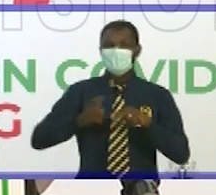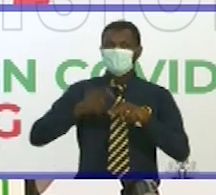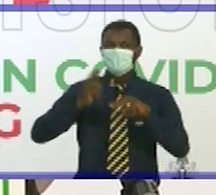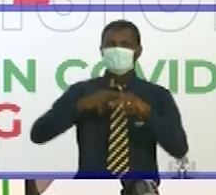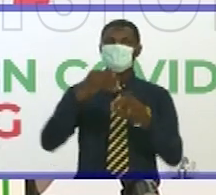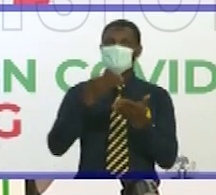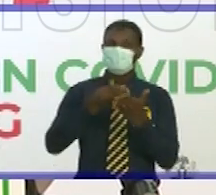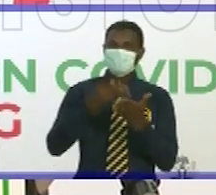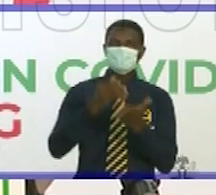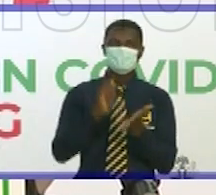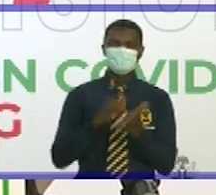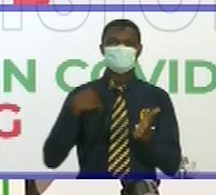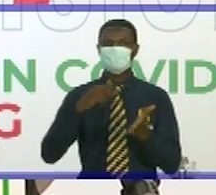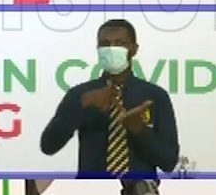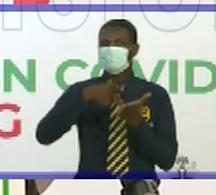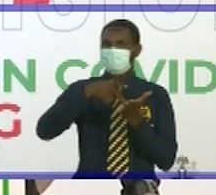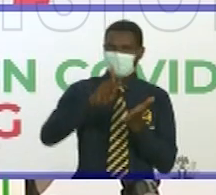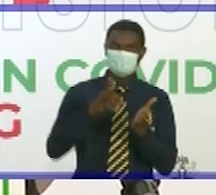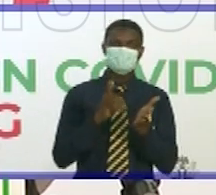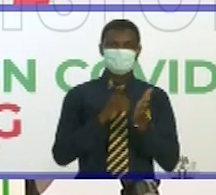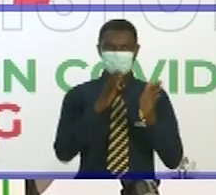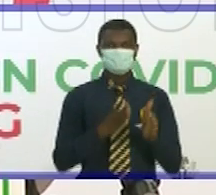je ko ko lo soke die si